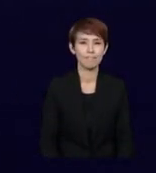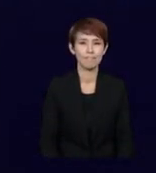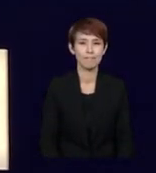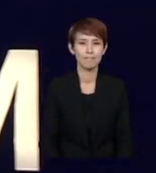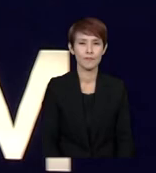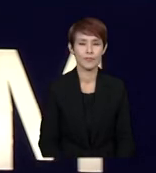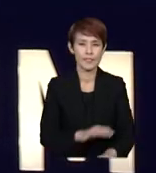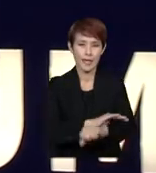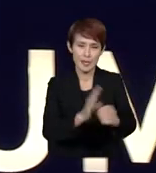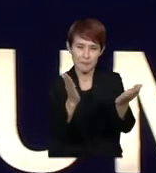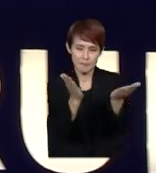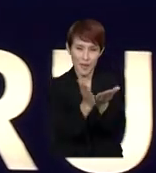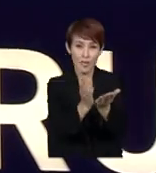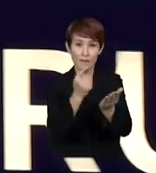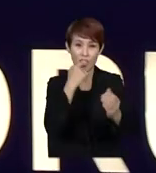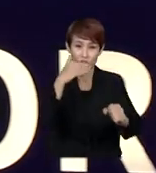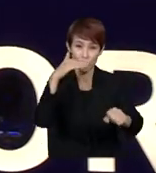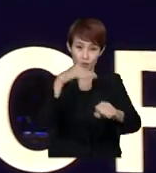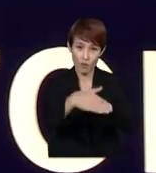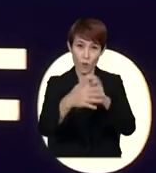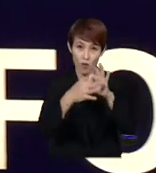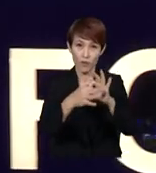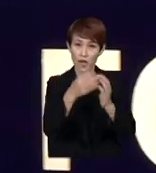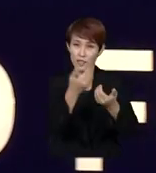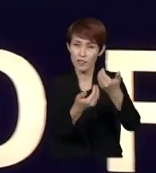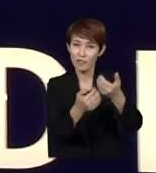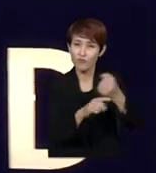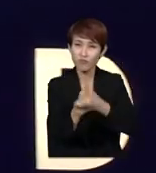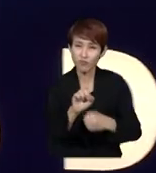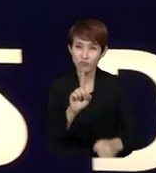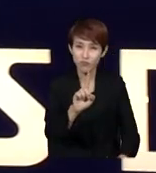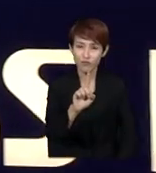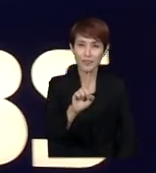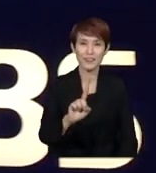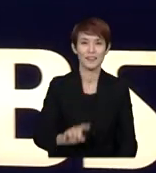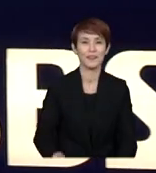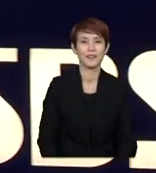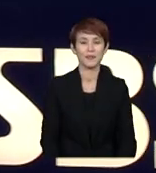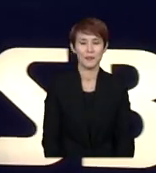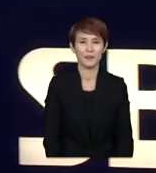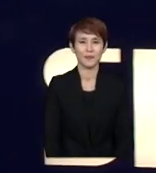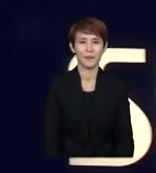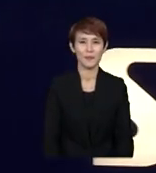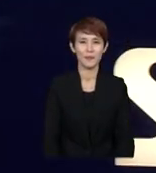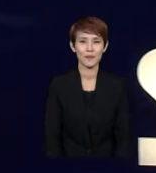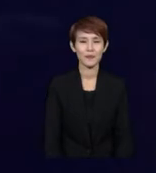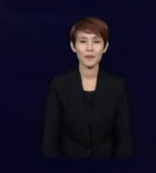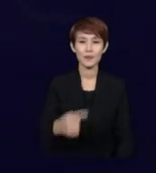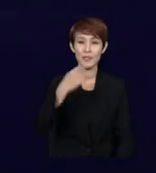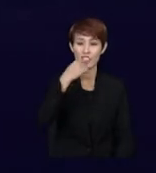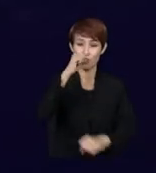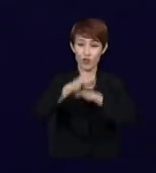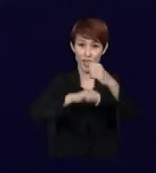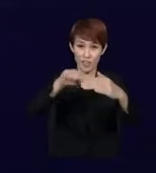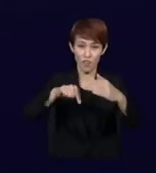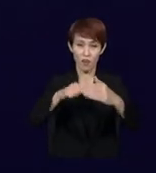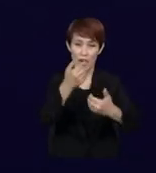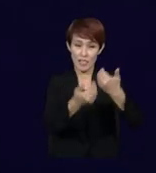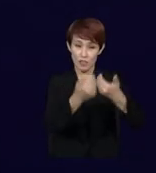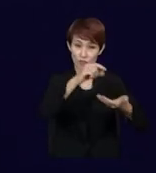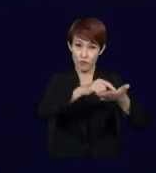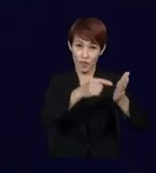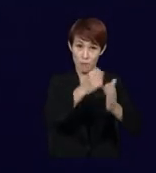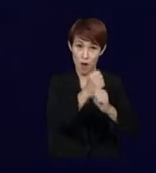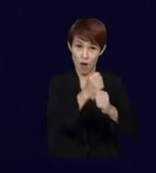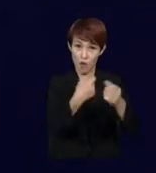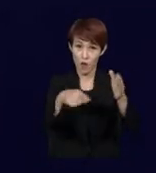can be damaging to democracy. It does need to observe what I would call two particular boundaries. One has